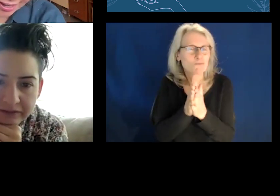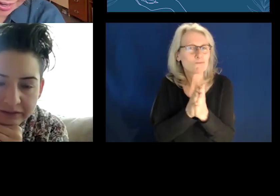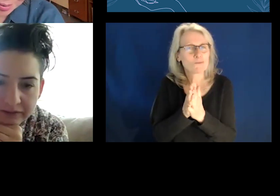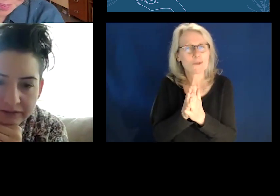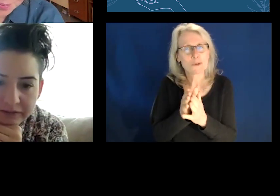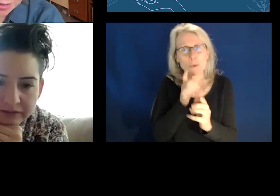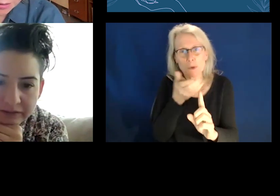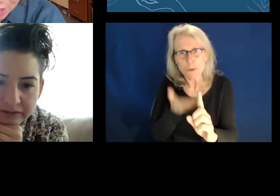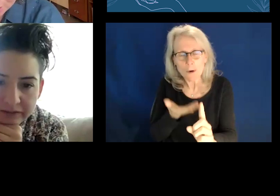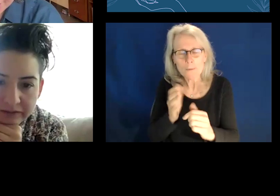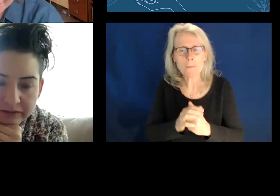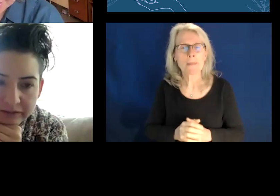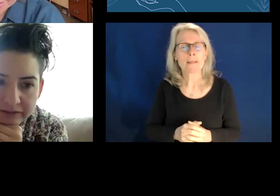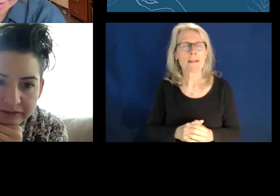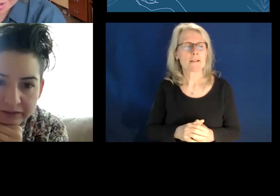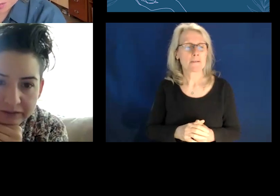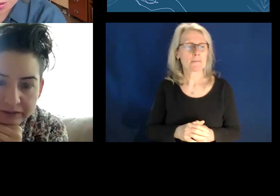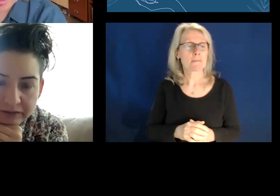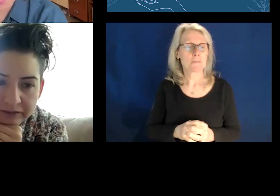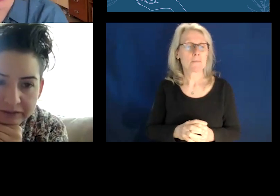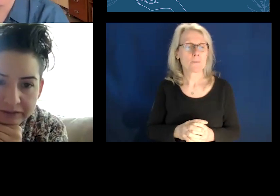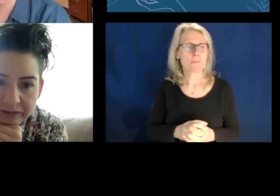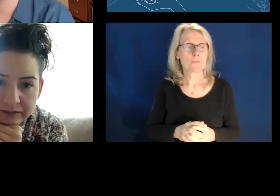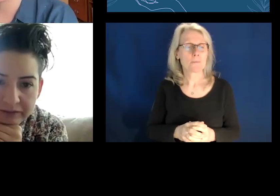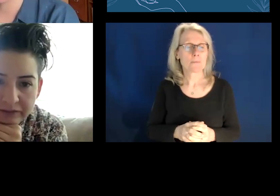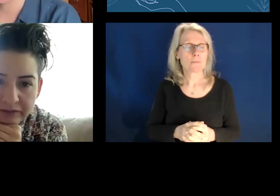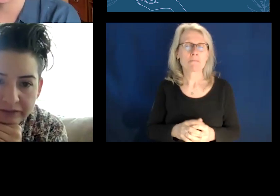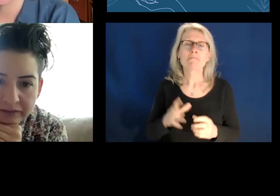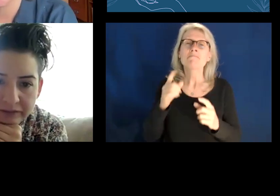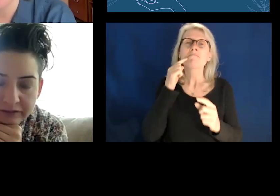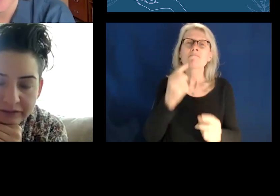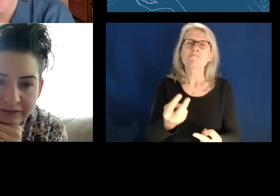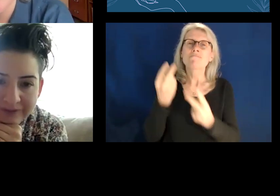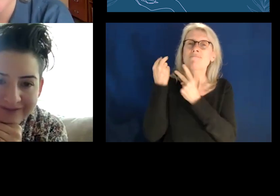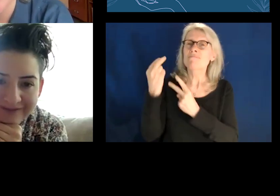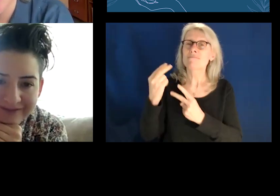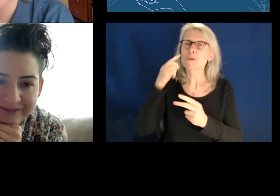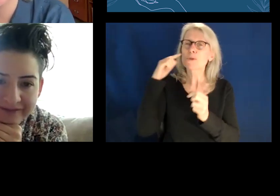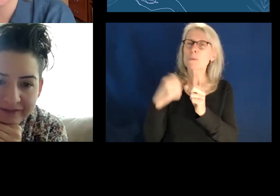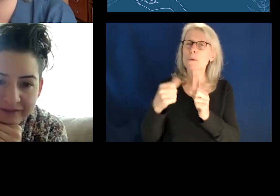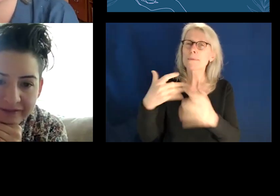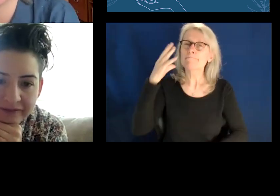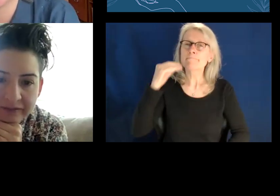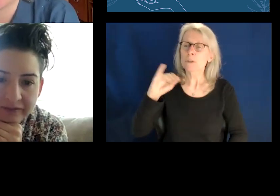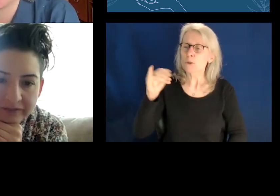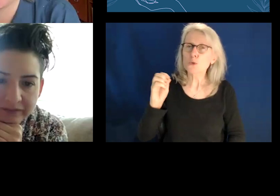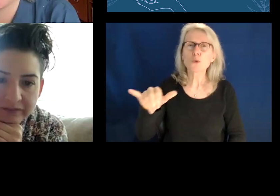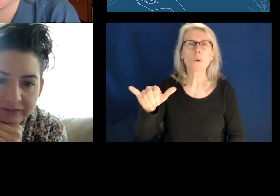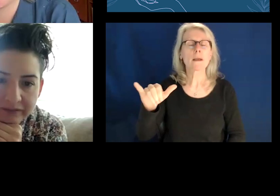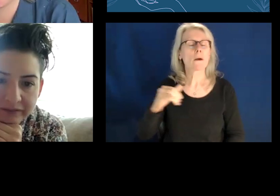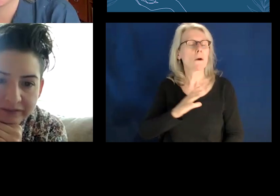question. Can you share with us one of the most joy-filled processes you've had? And what made it